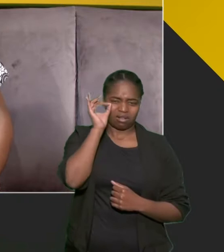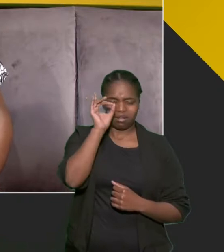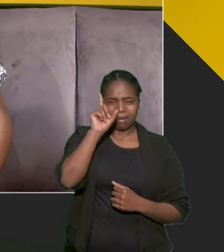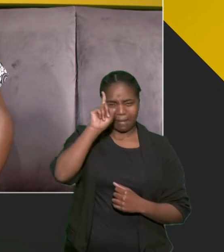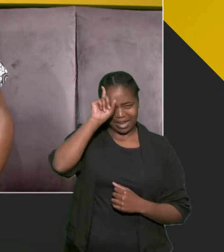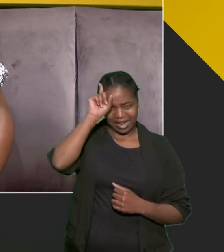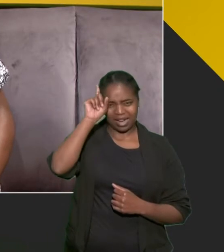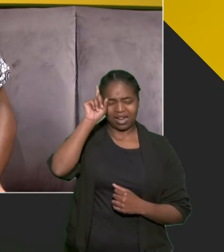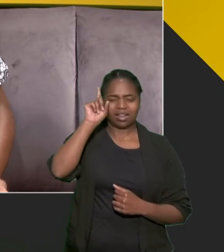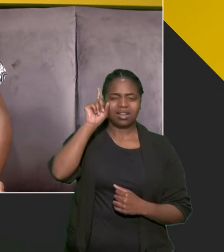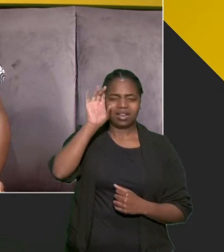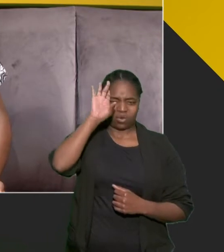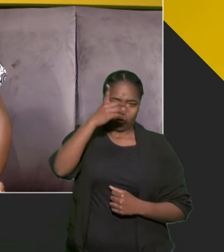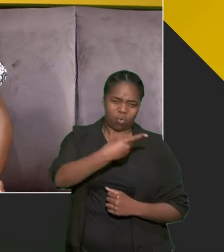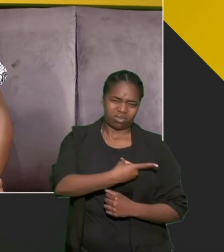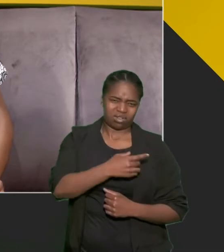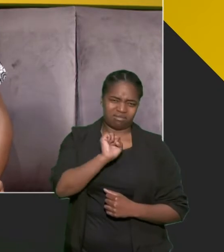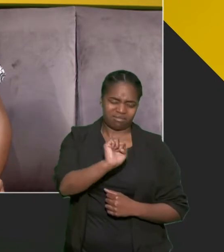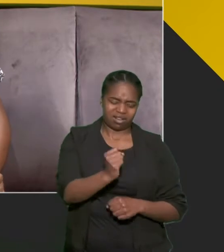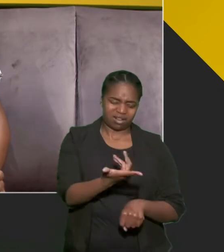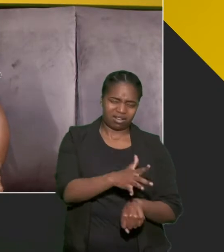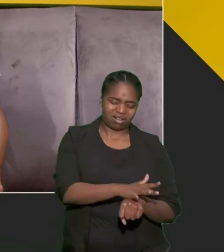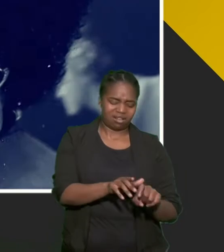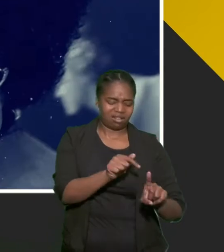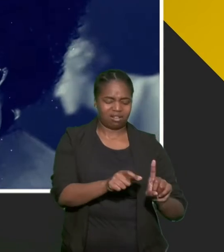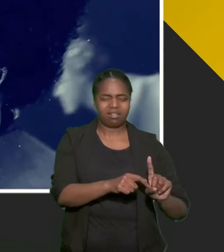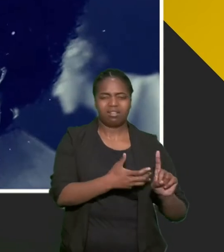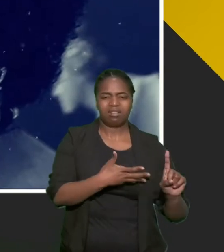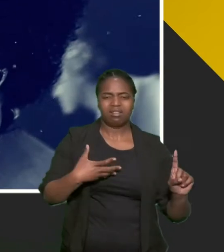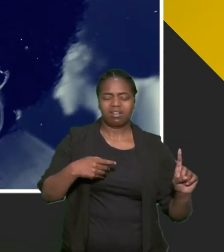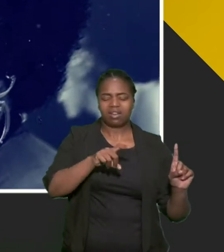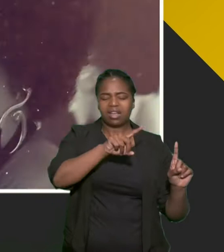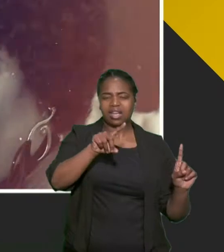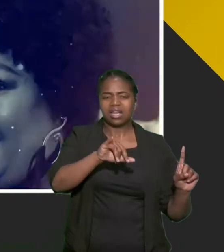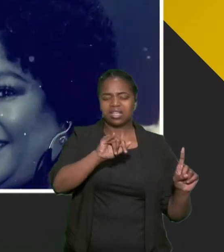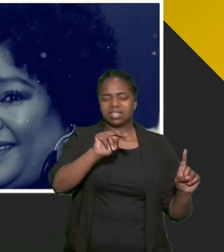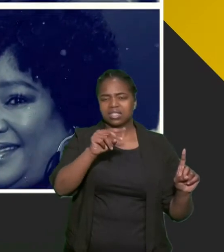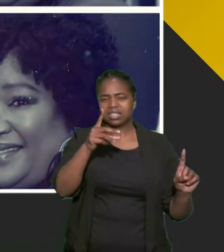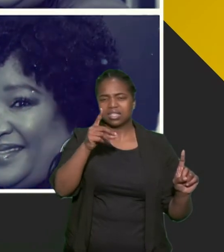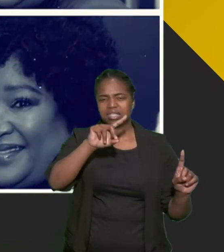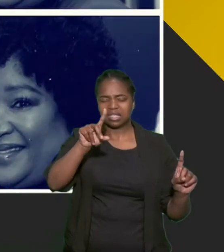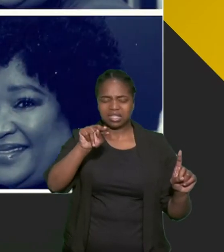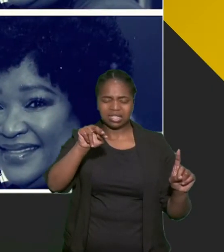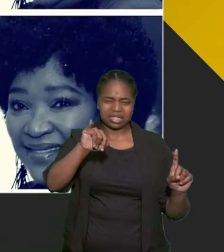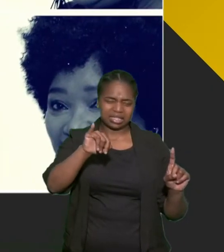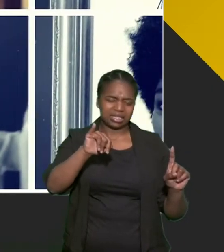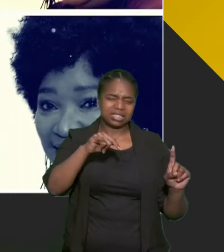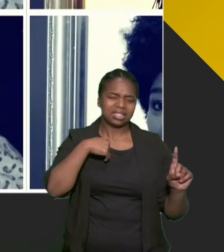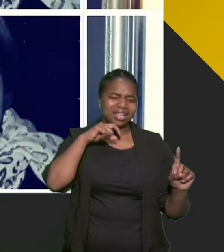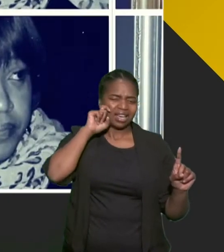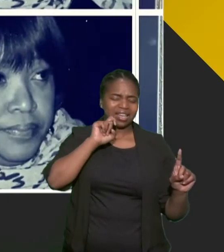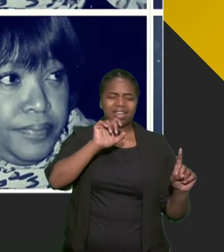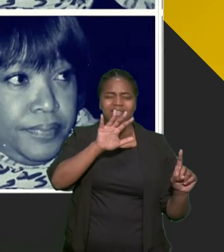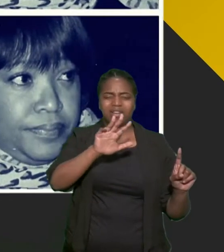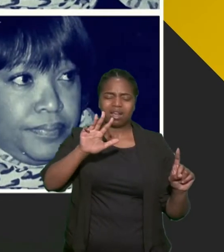of umam Zinzi wakamandela ke ushonile namhlanje at the age of 59. Kubhlungu ukuza ukuthi ke silahlekwela, of course